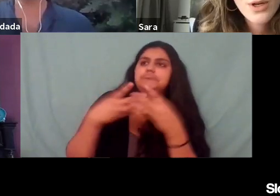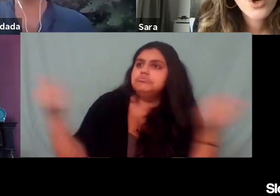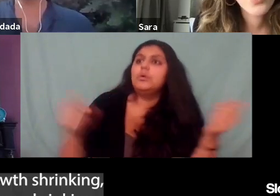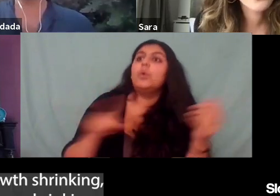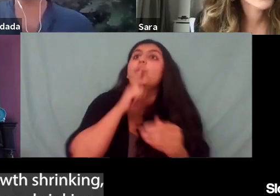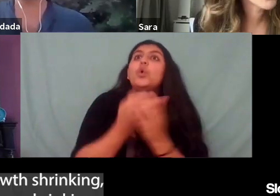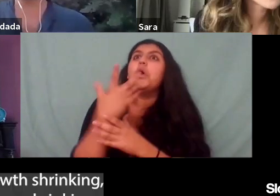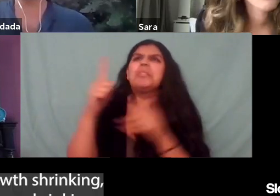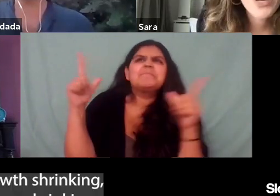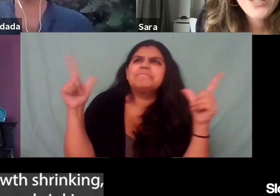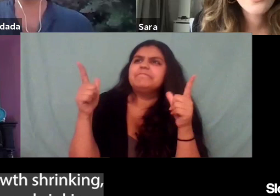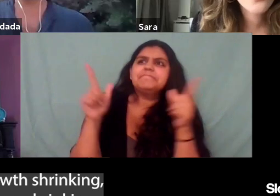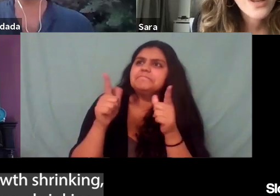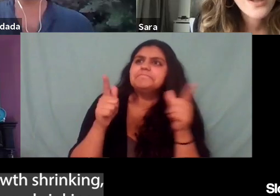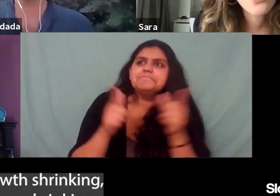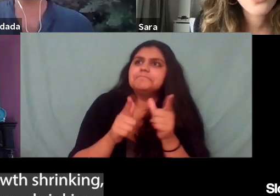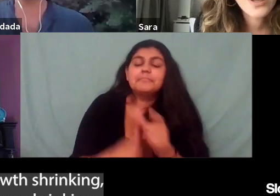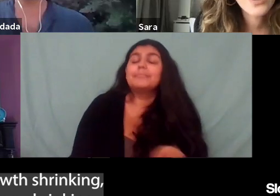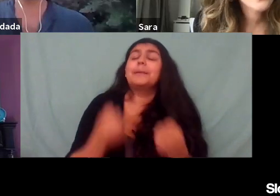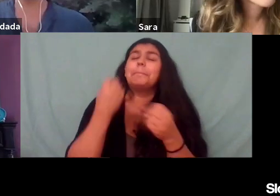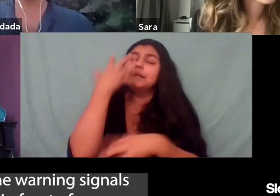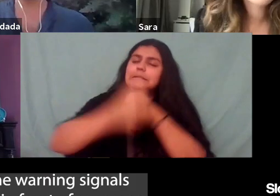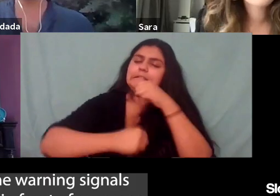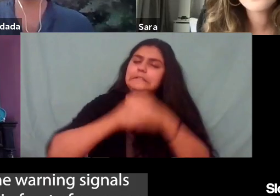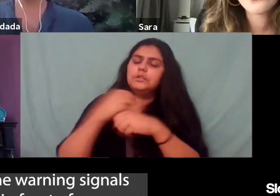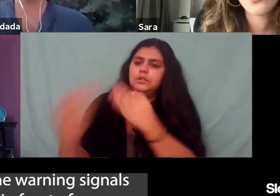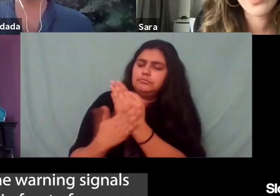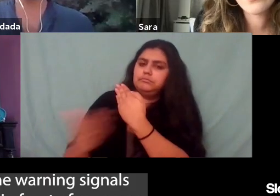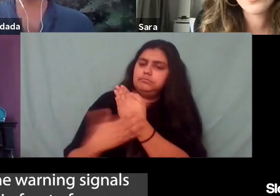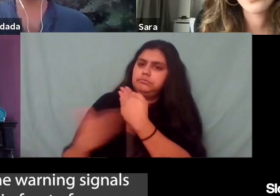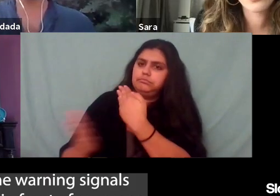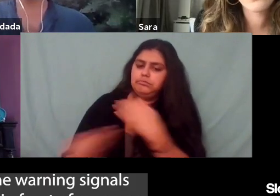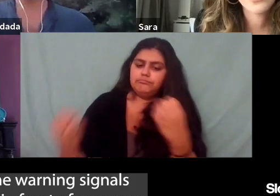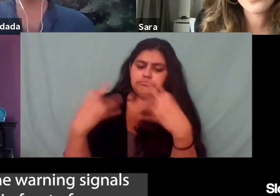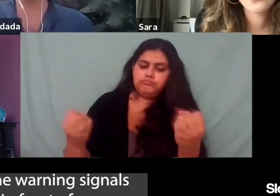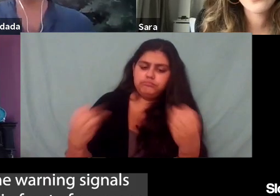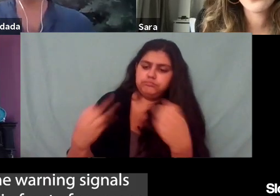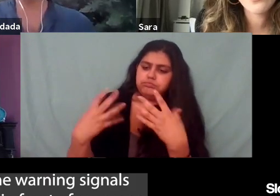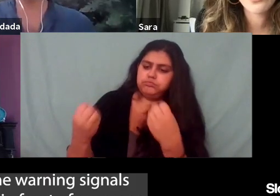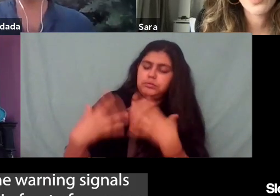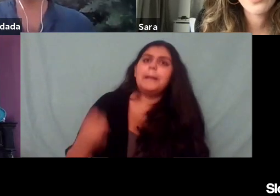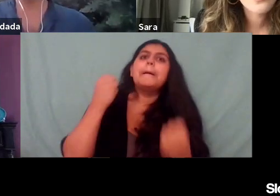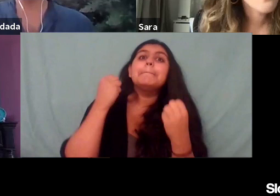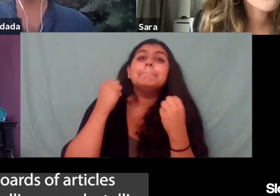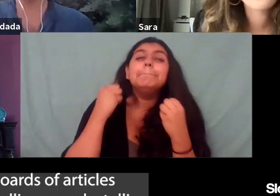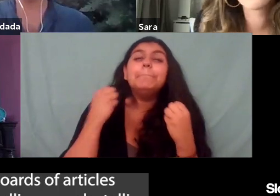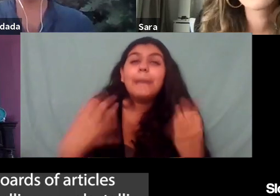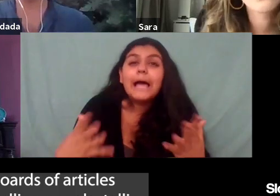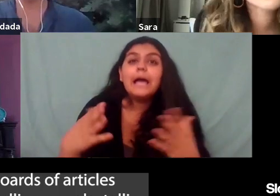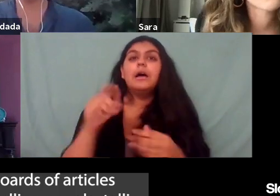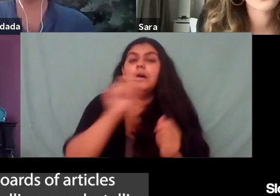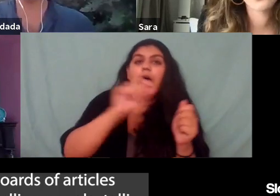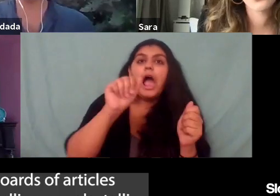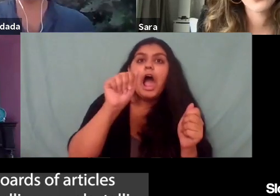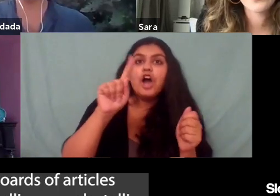disappeared, real growth shrinking. For years, the warning signals were flashing in front of everyone.